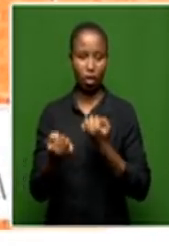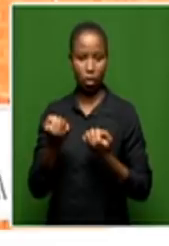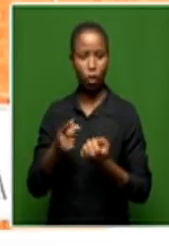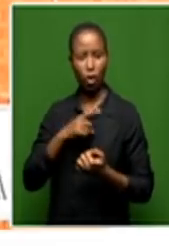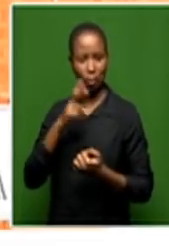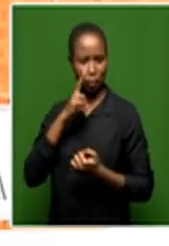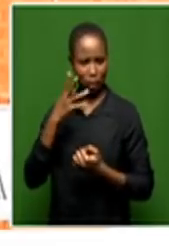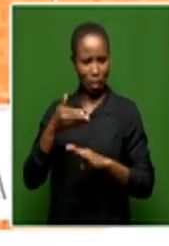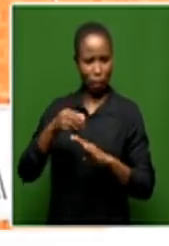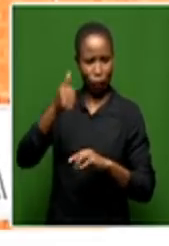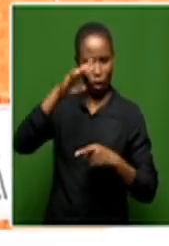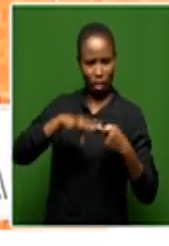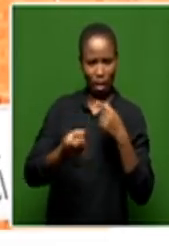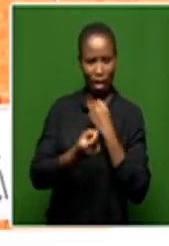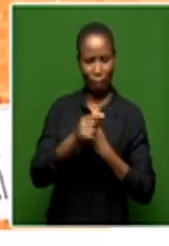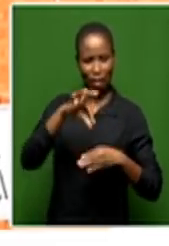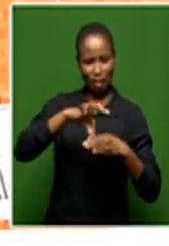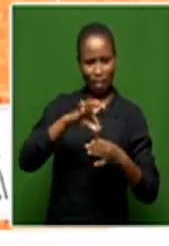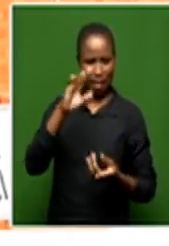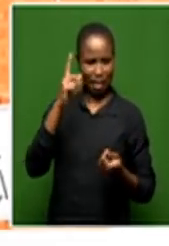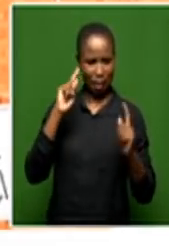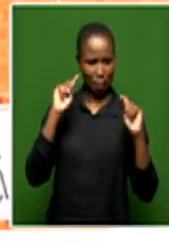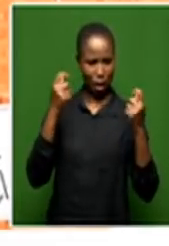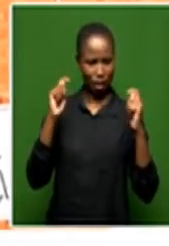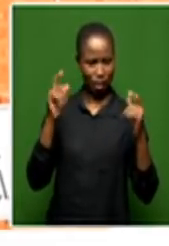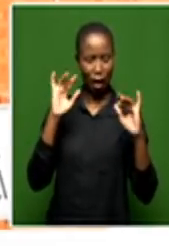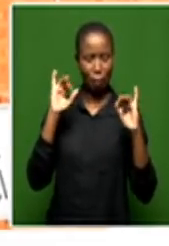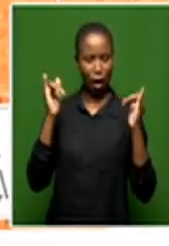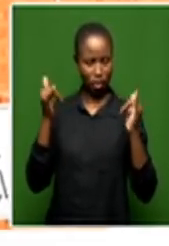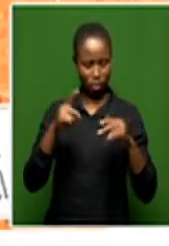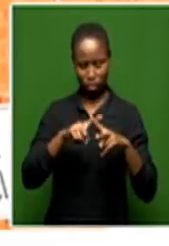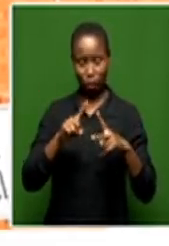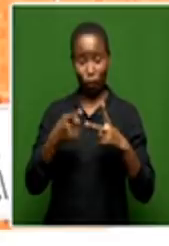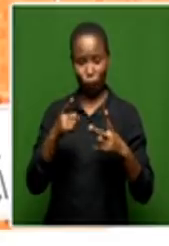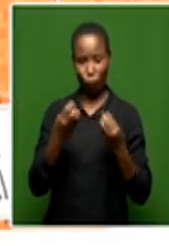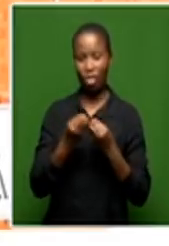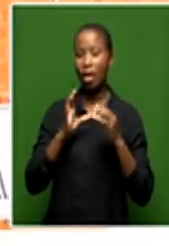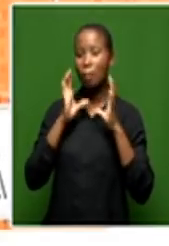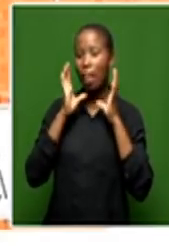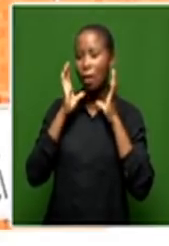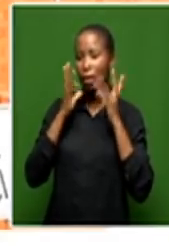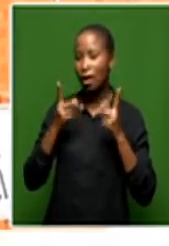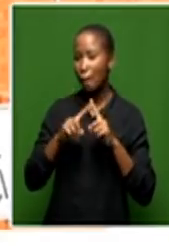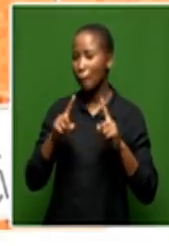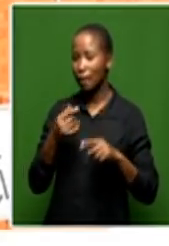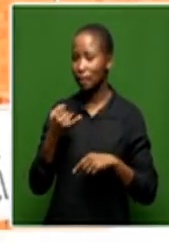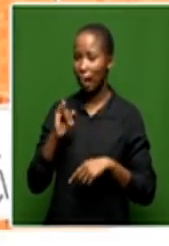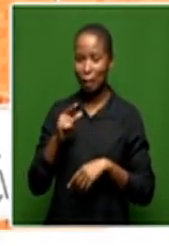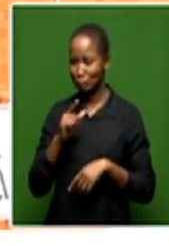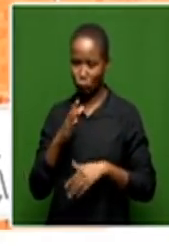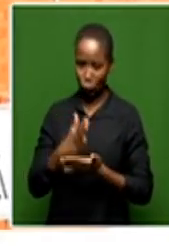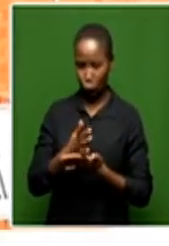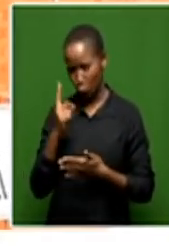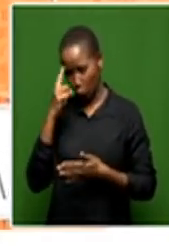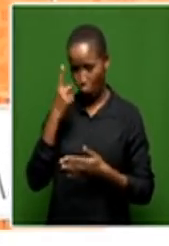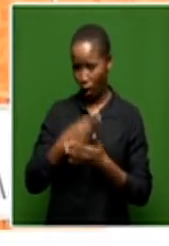tea party at his homestead in Nkandla, inviting EFF leader Julius Malema for that meeting. Still not sure what exactly took place